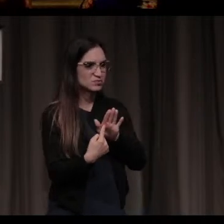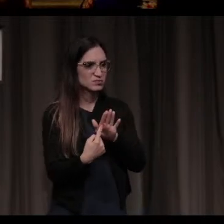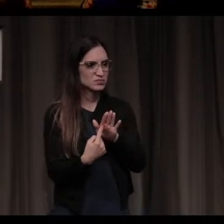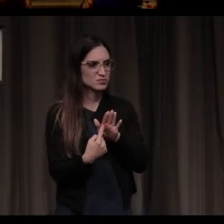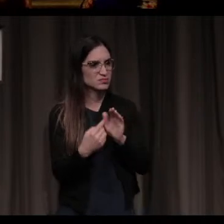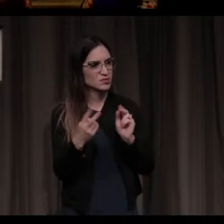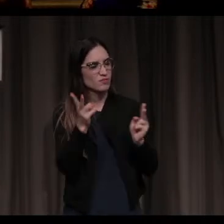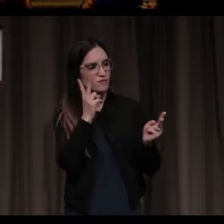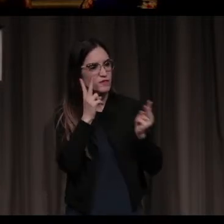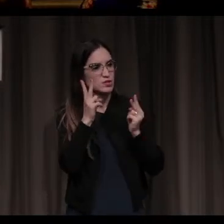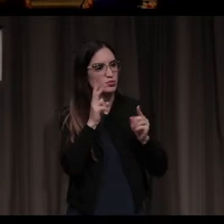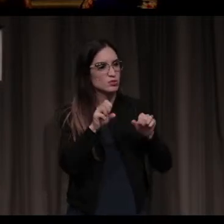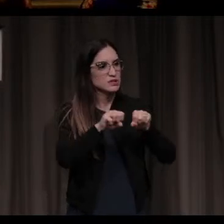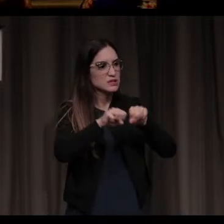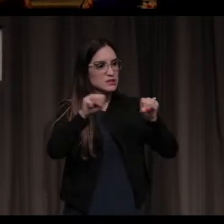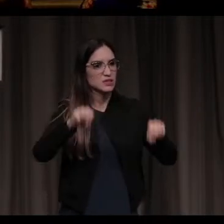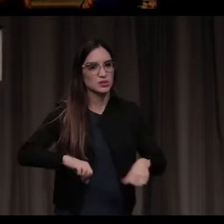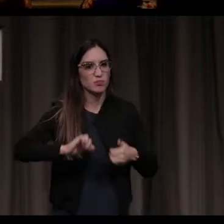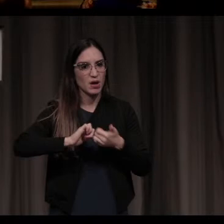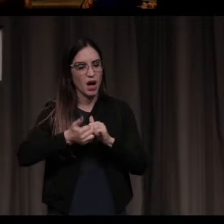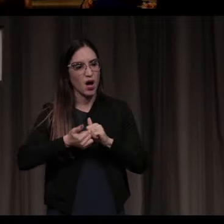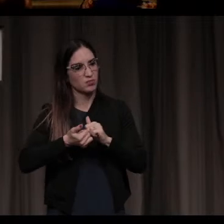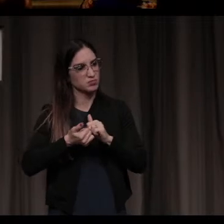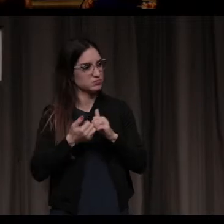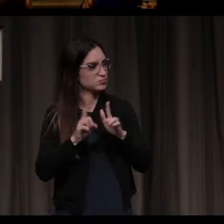knowledge systems and the invention of patchwork.